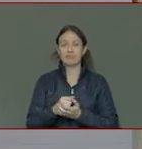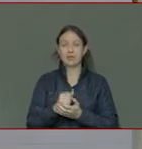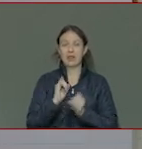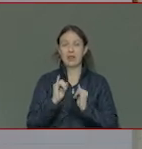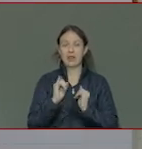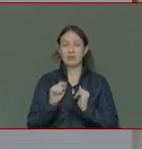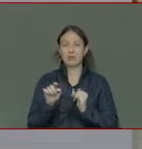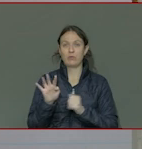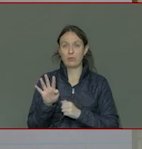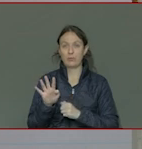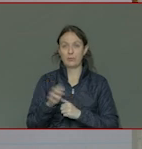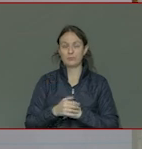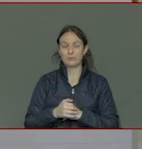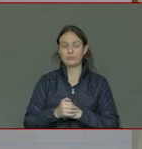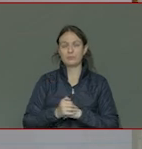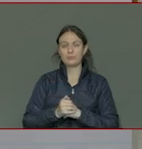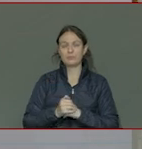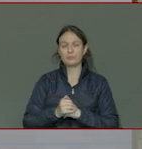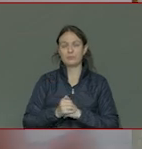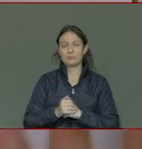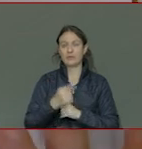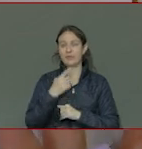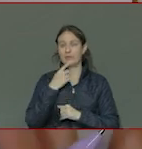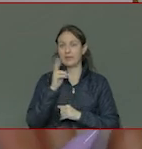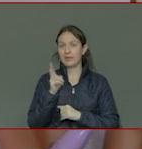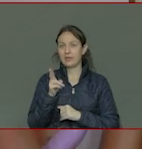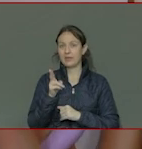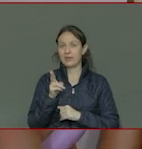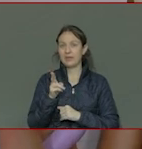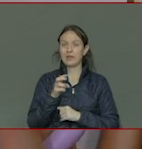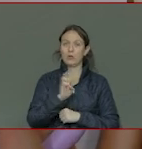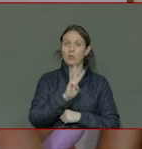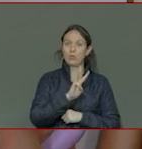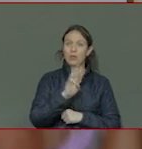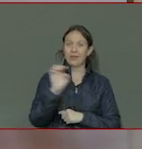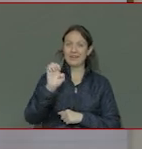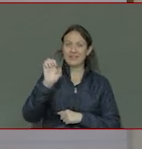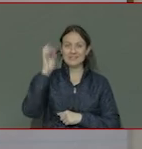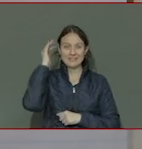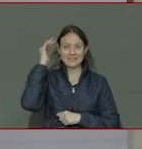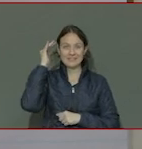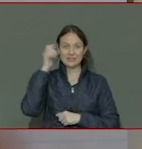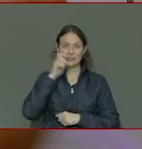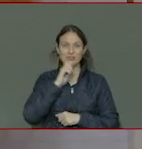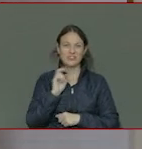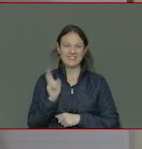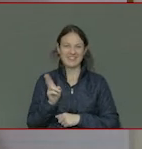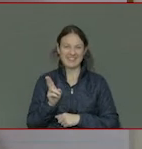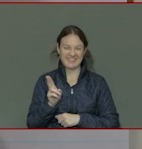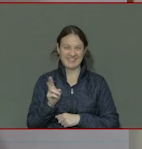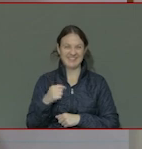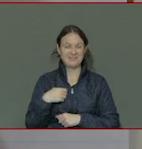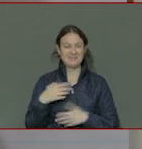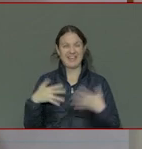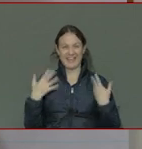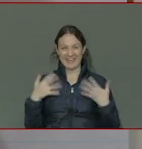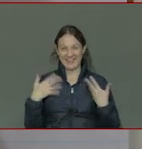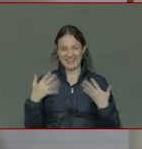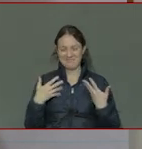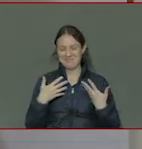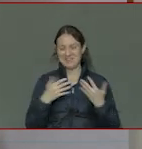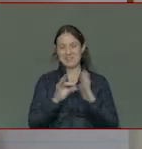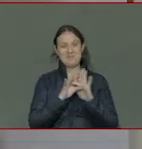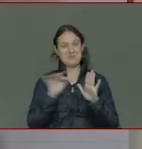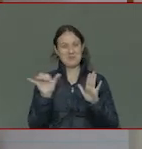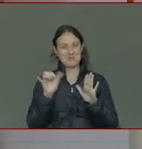11.4. Now they say again, use the work energy theorem. Yeah, I'm so glad, so I know I must use the